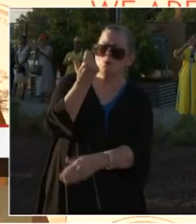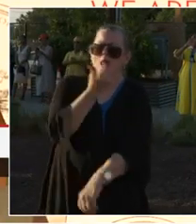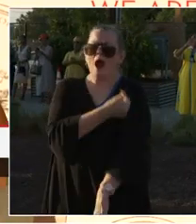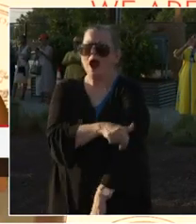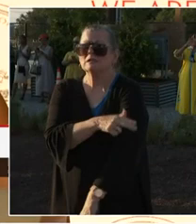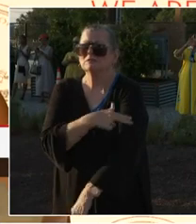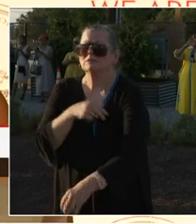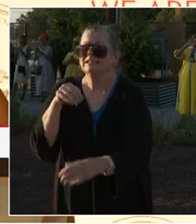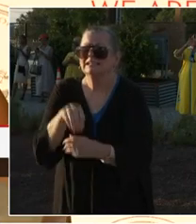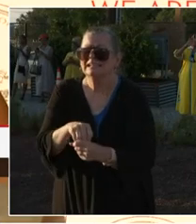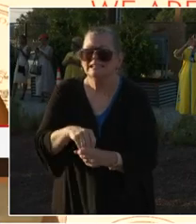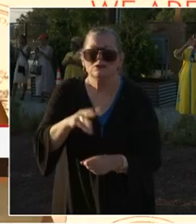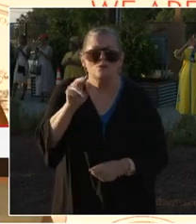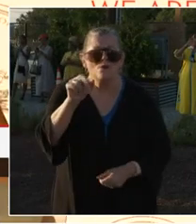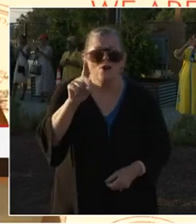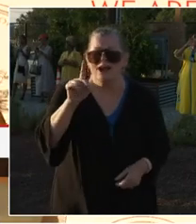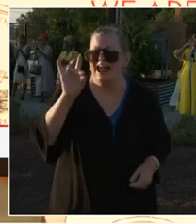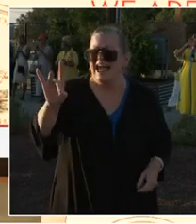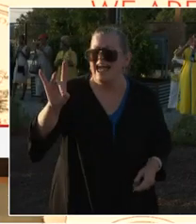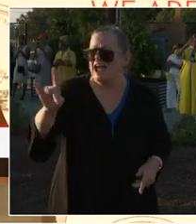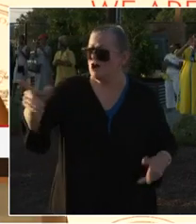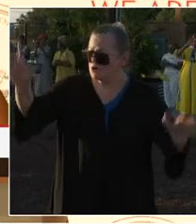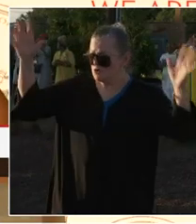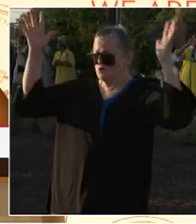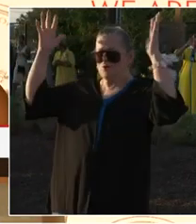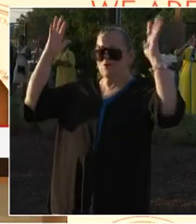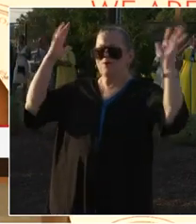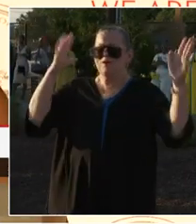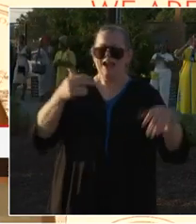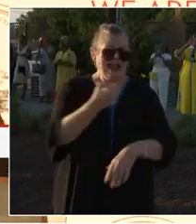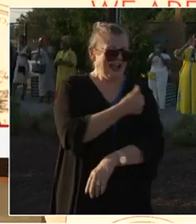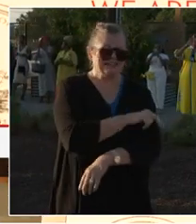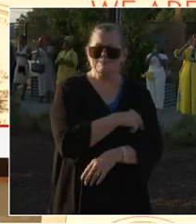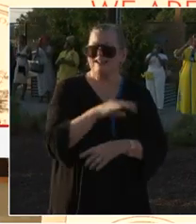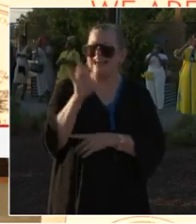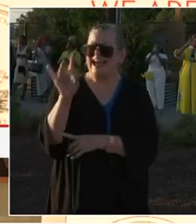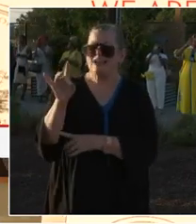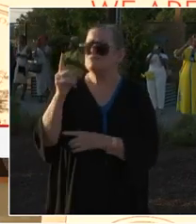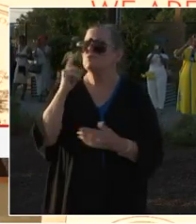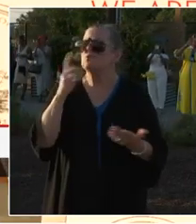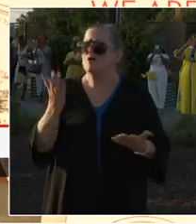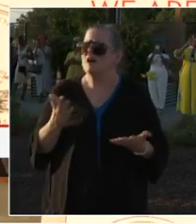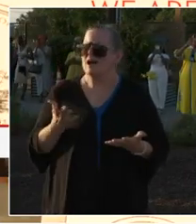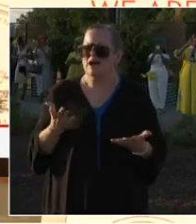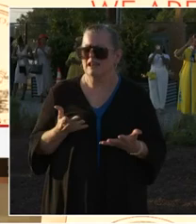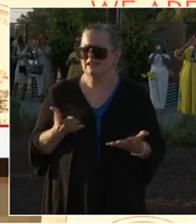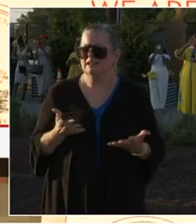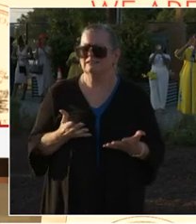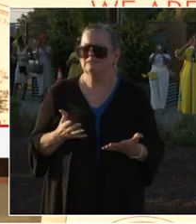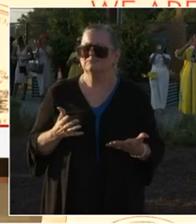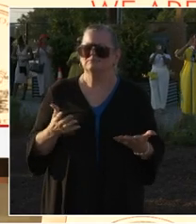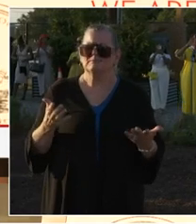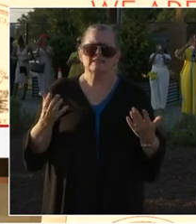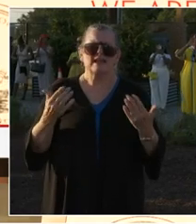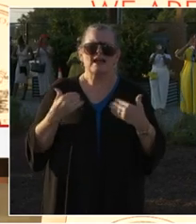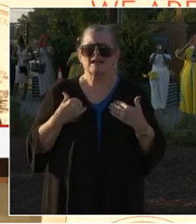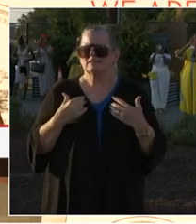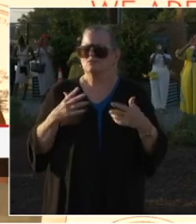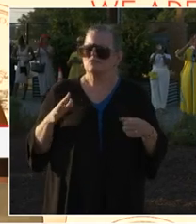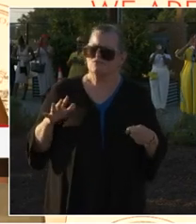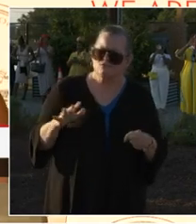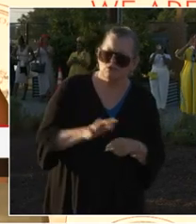8. And this will be a hospital that has full maternal